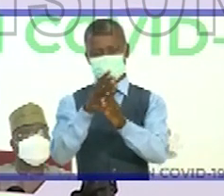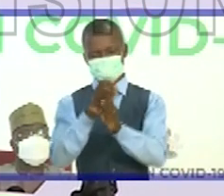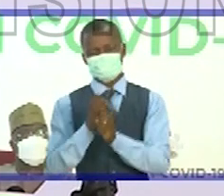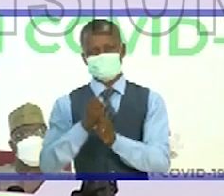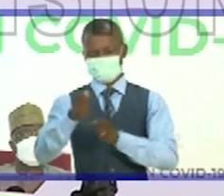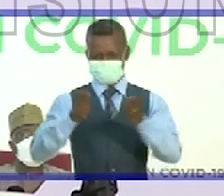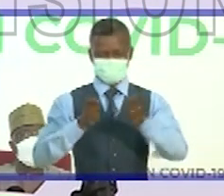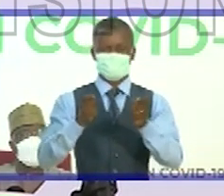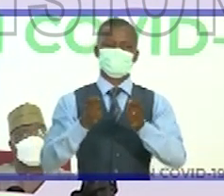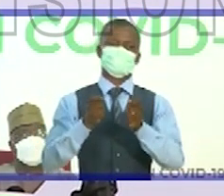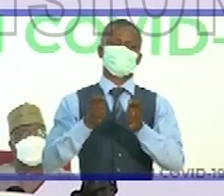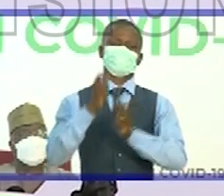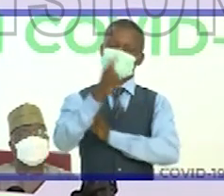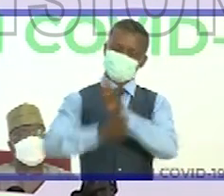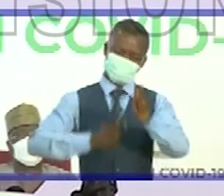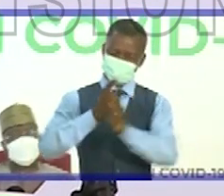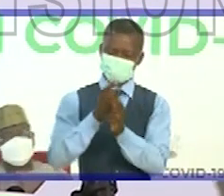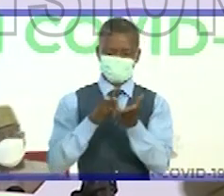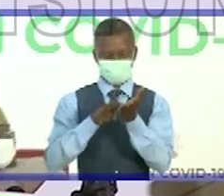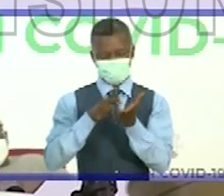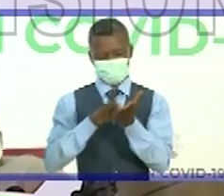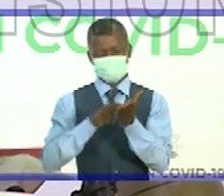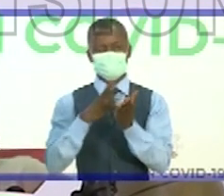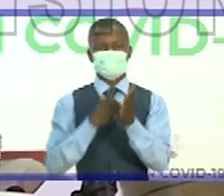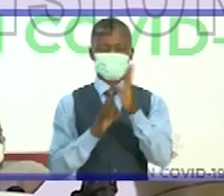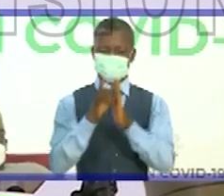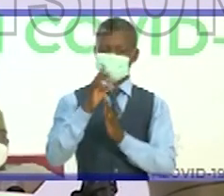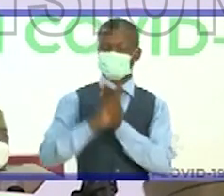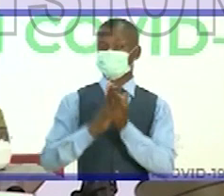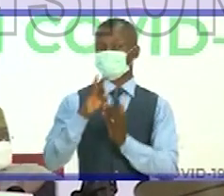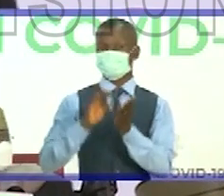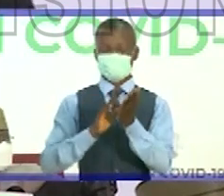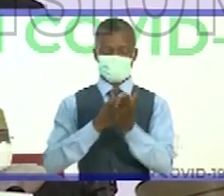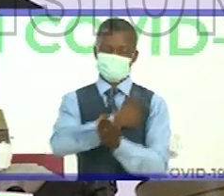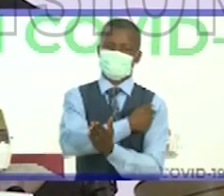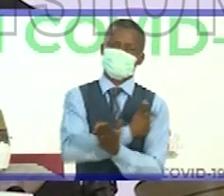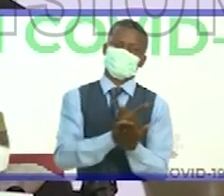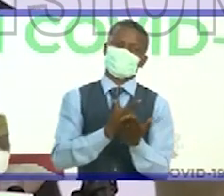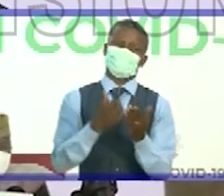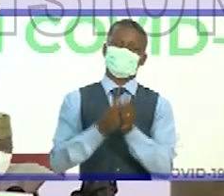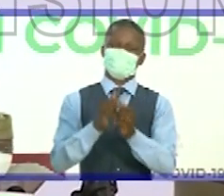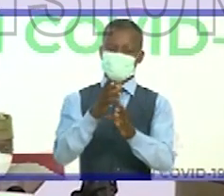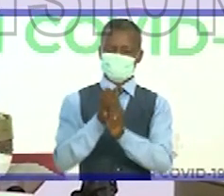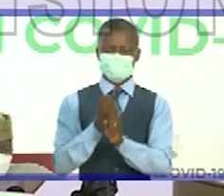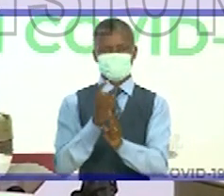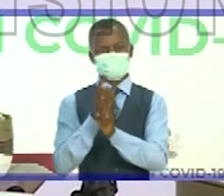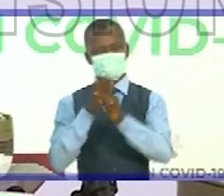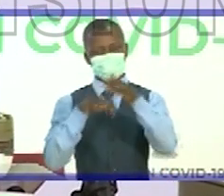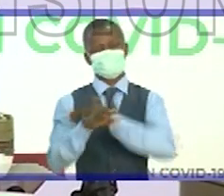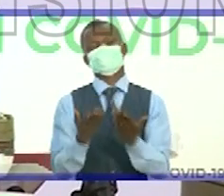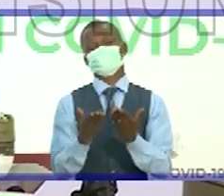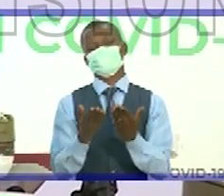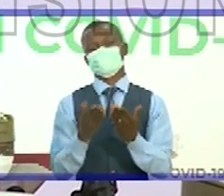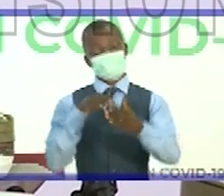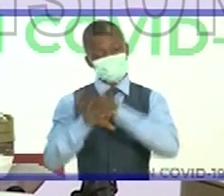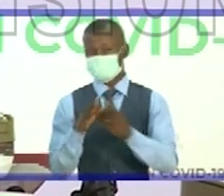coordinating global research and development of vaccines with an emphasis on equitable access. Access is a very